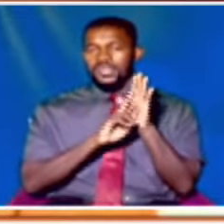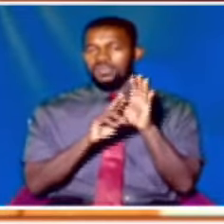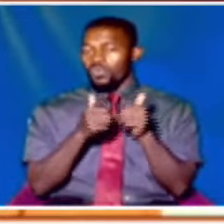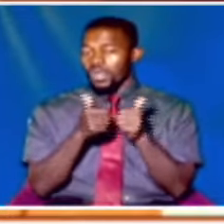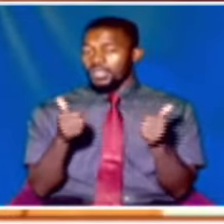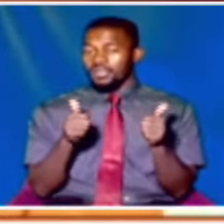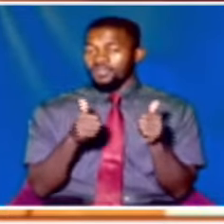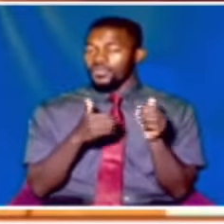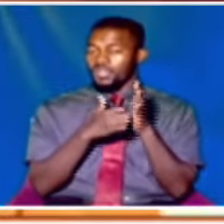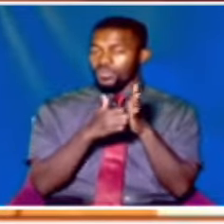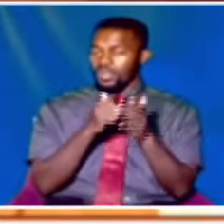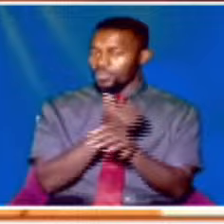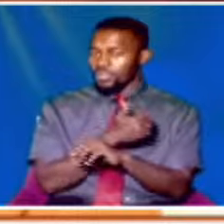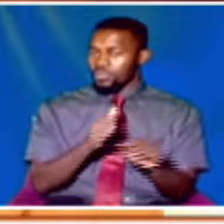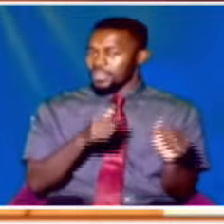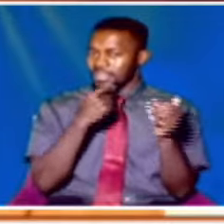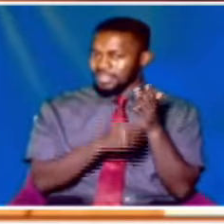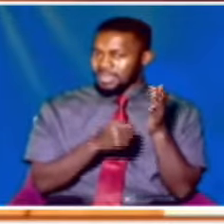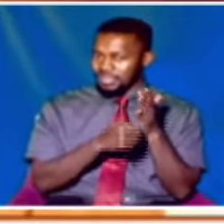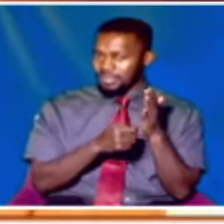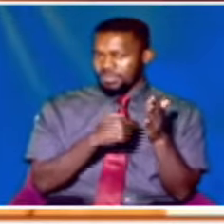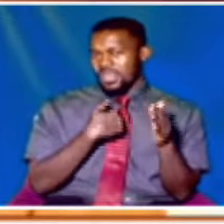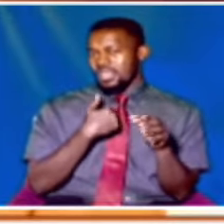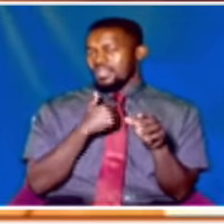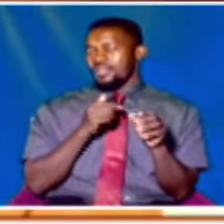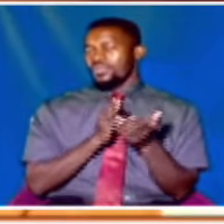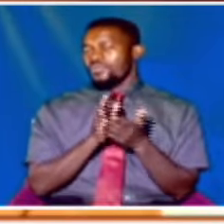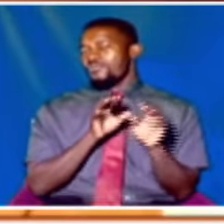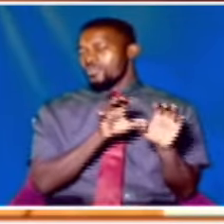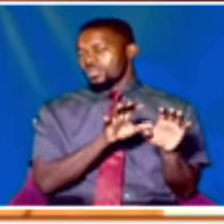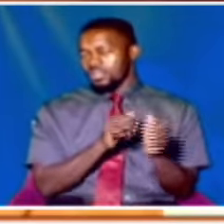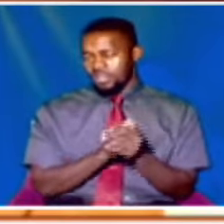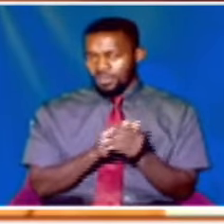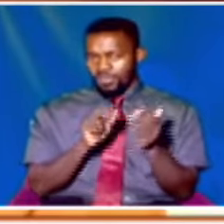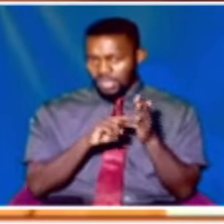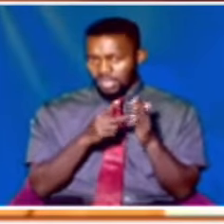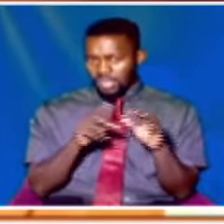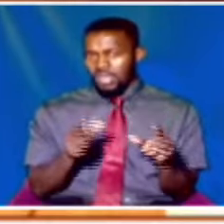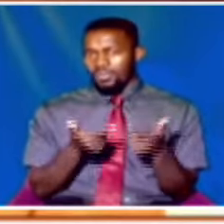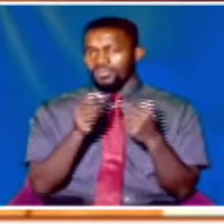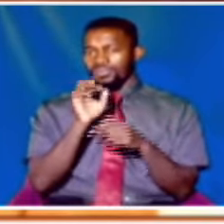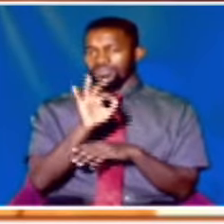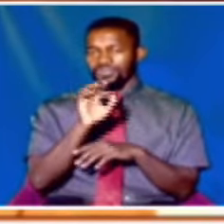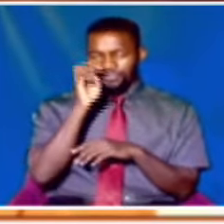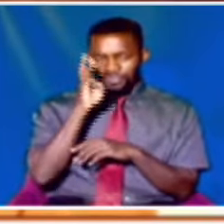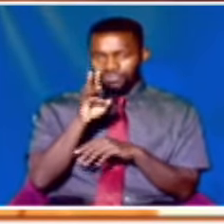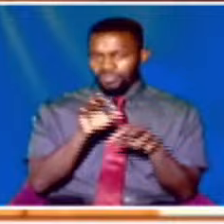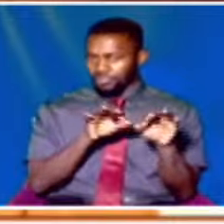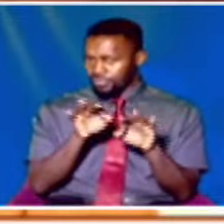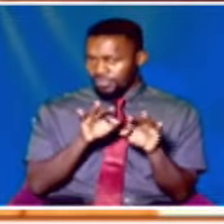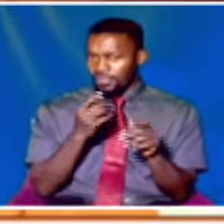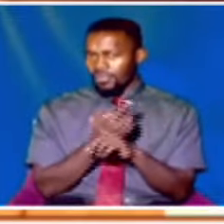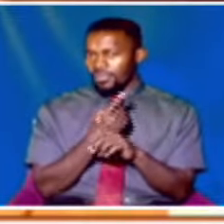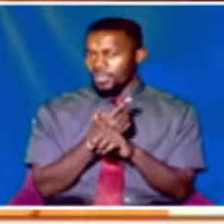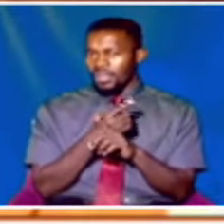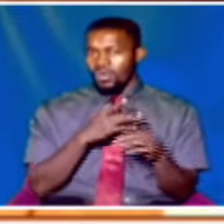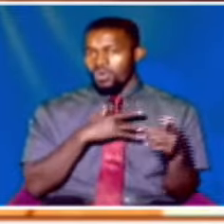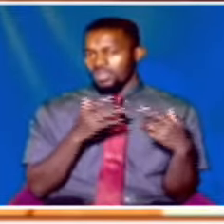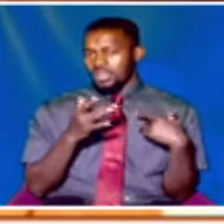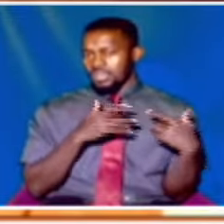you cannot be taxed by force. So in Limuru 3, we are going to express our views, and we are